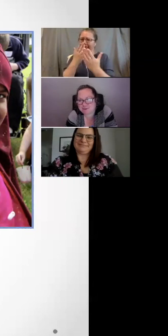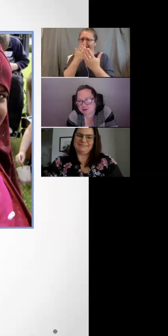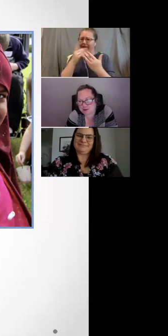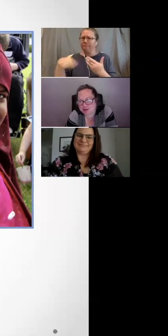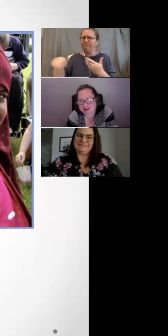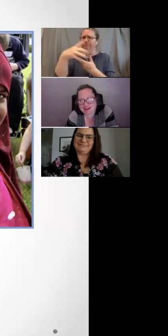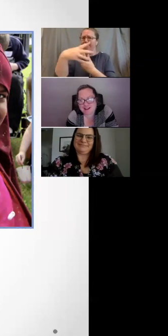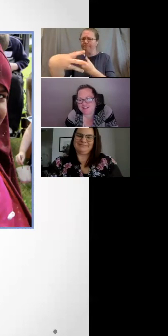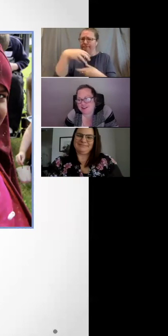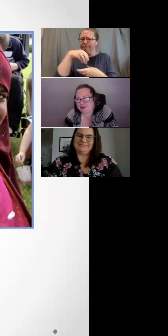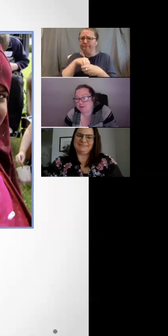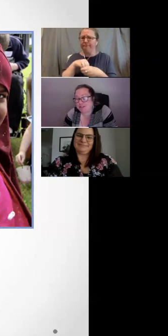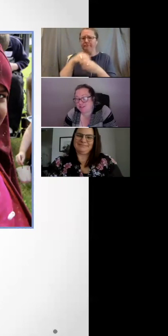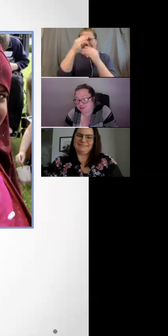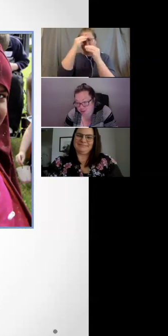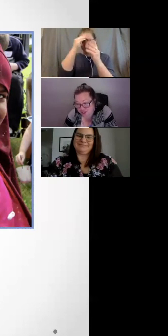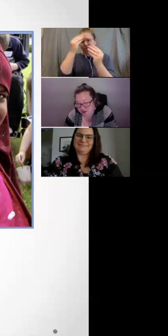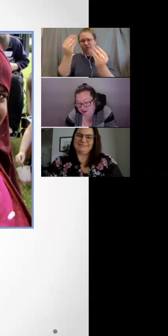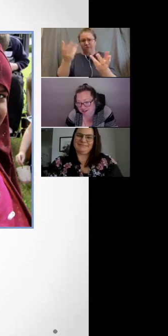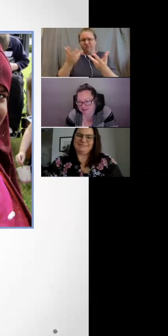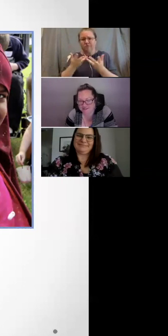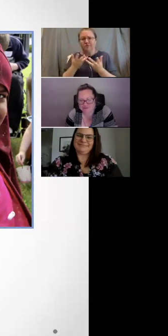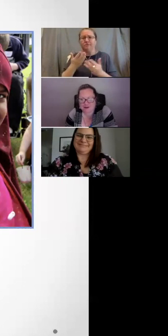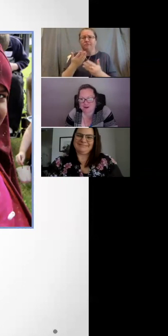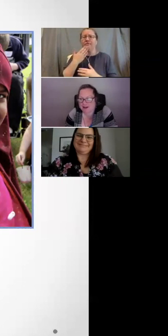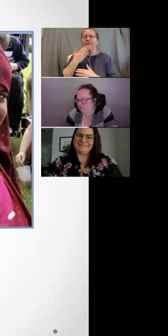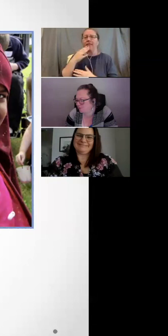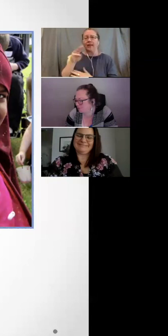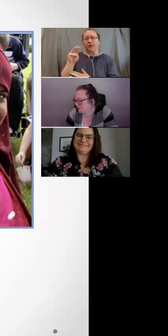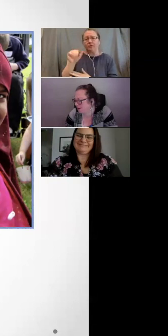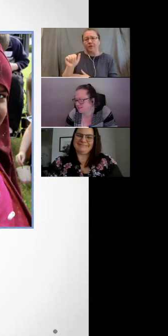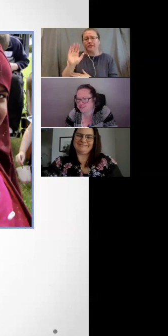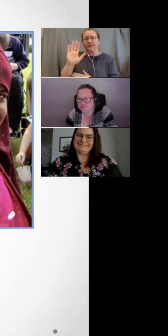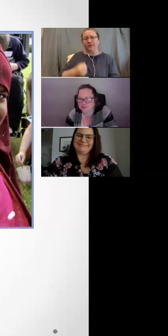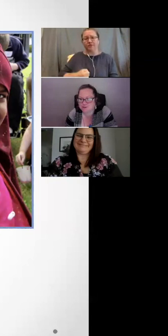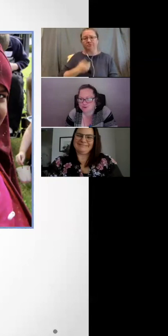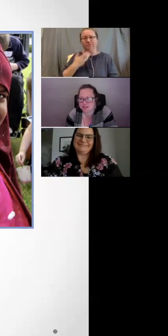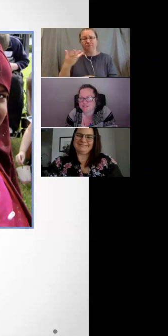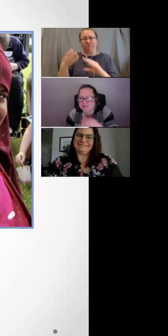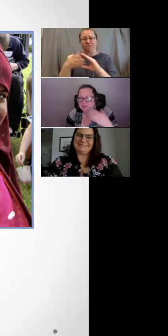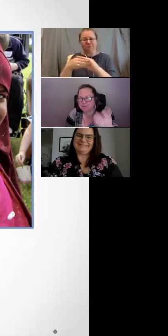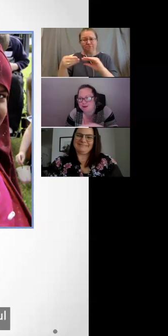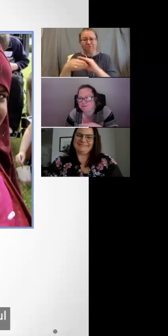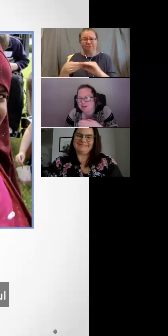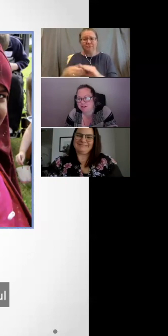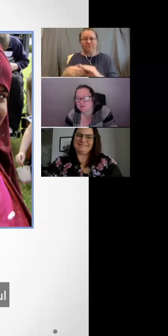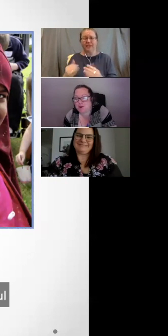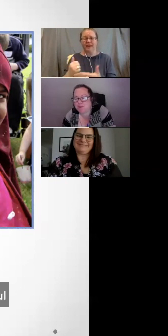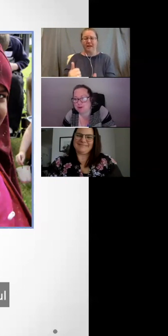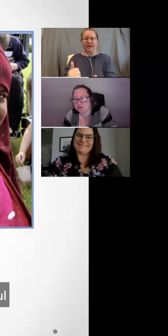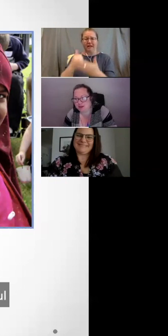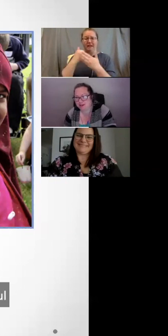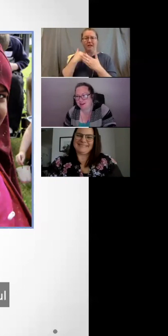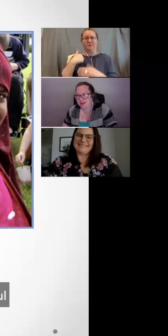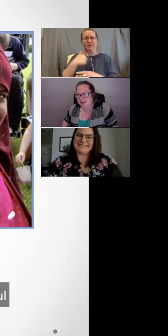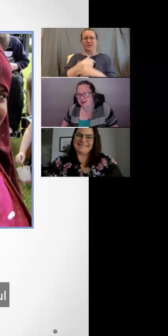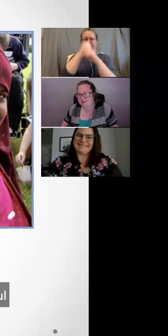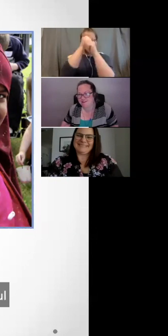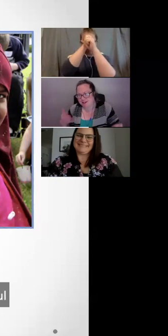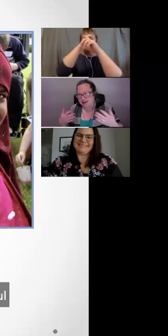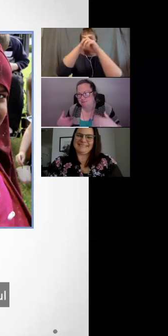this information. Thank you, Melissa, for sharing. It is very helpful for us to continue to be updated, and we hope that we